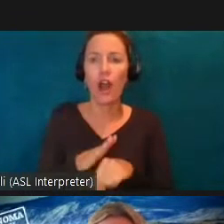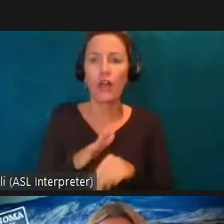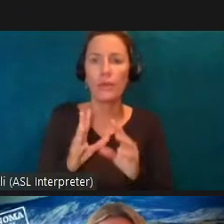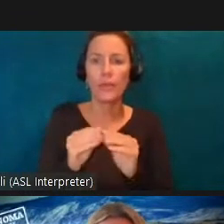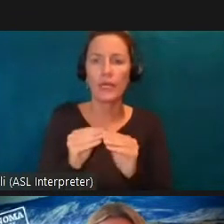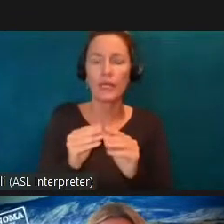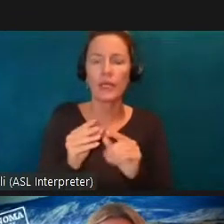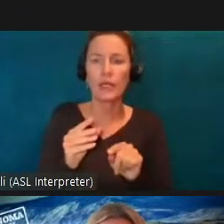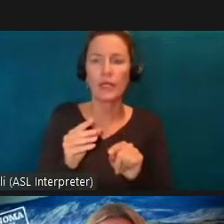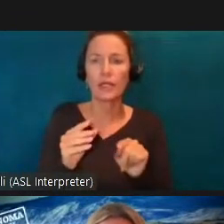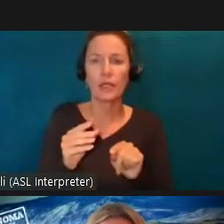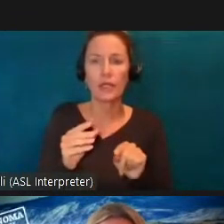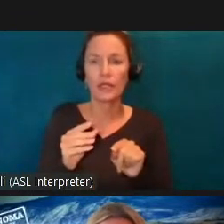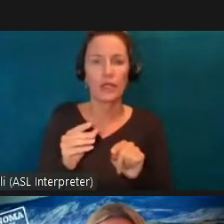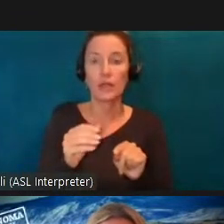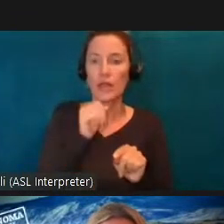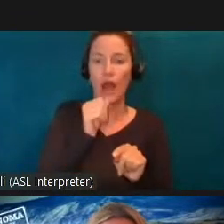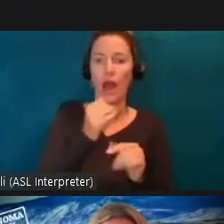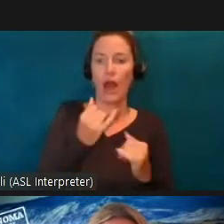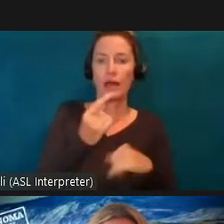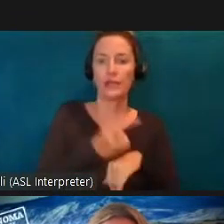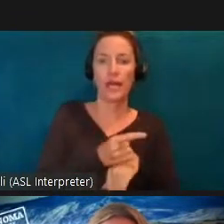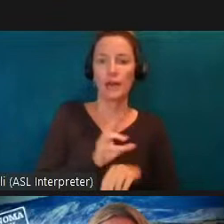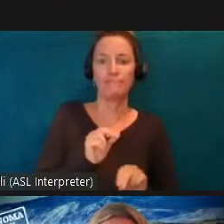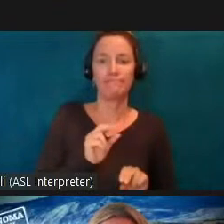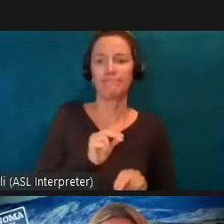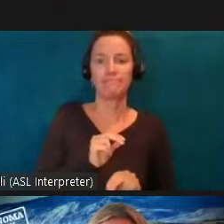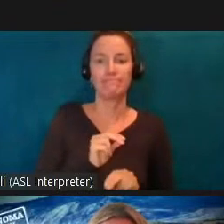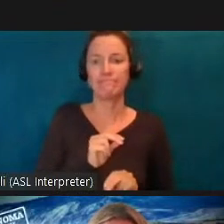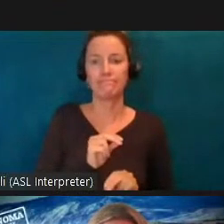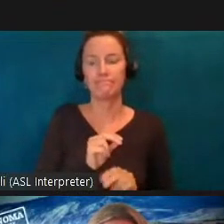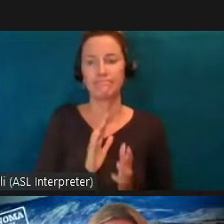Not today. I think he's gonna. Yeah.